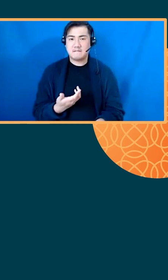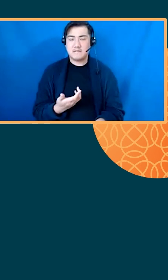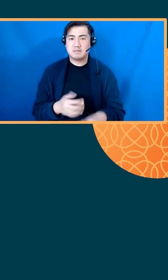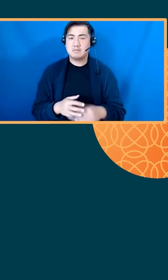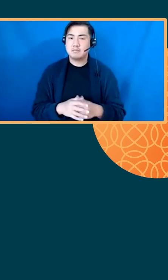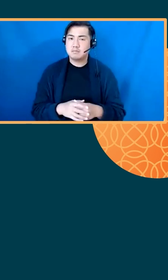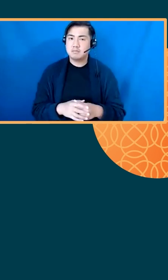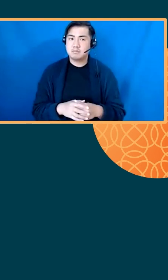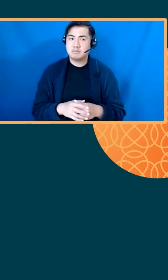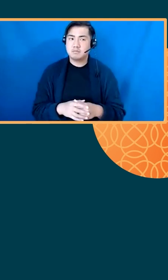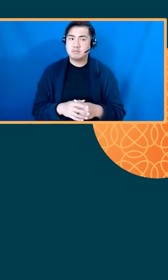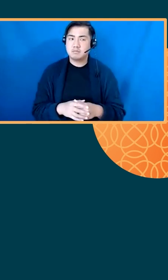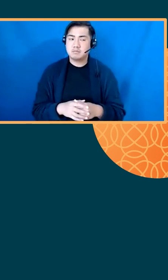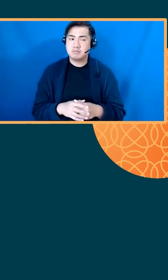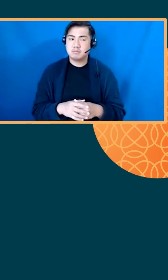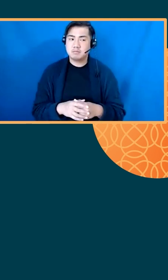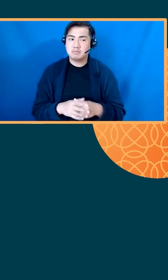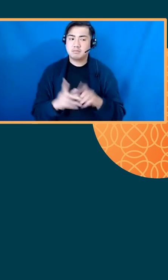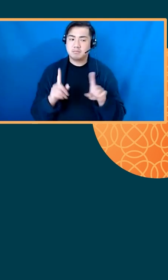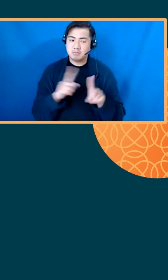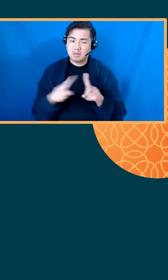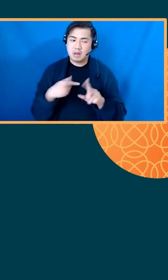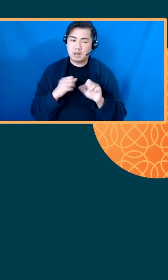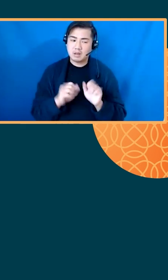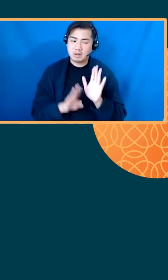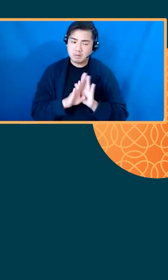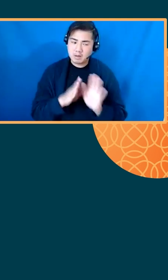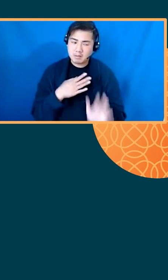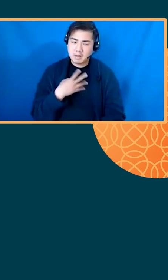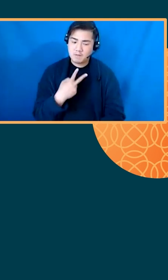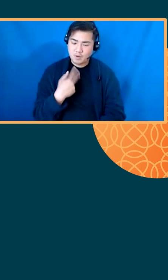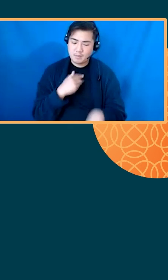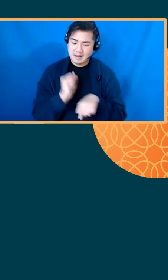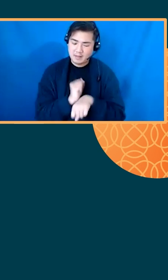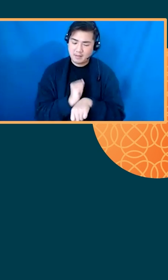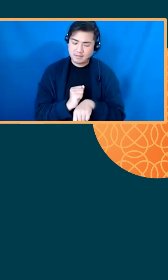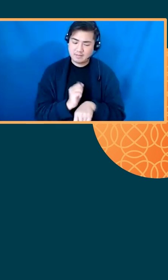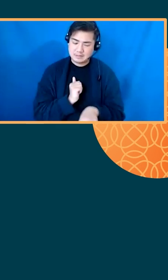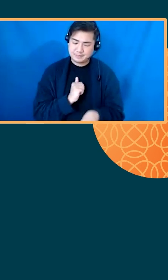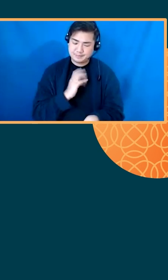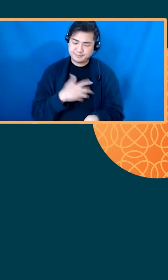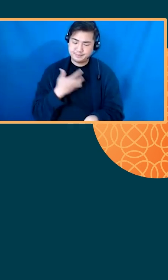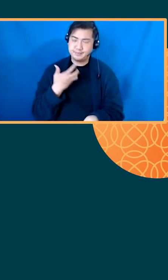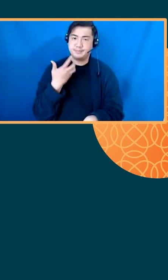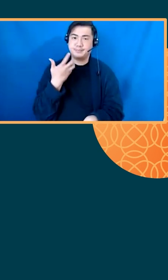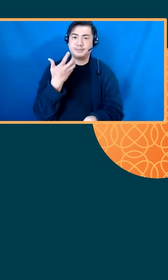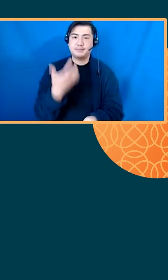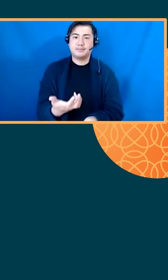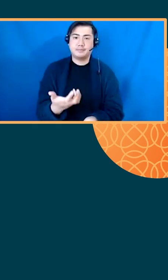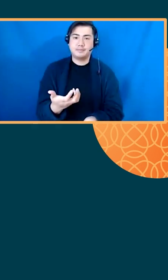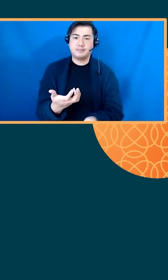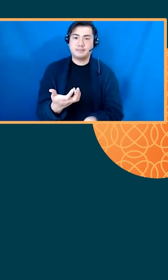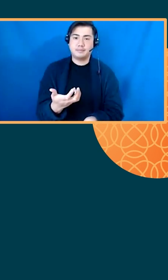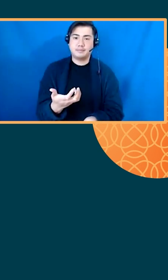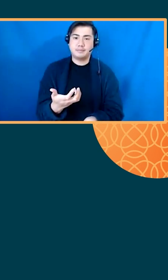but is actually trying to cultivate my own voice in its full validity. And then I can stop and